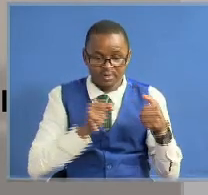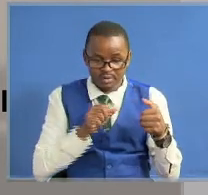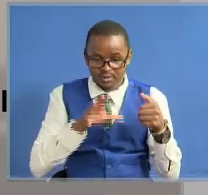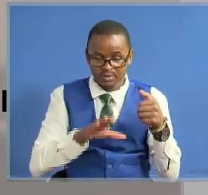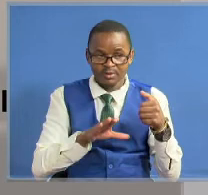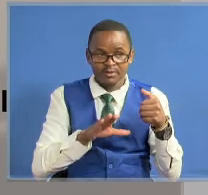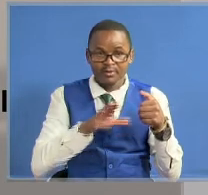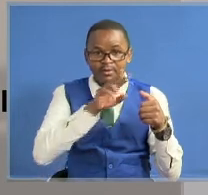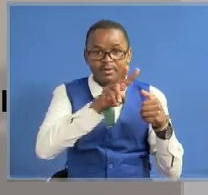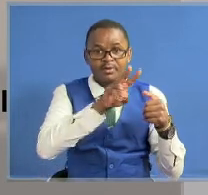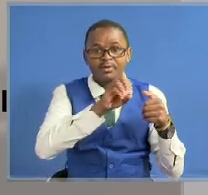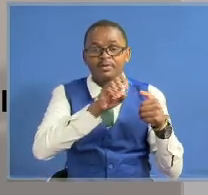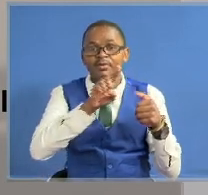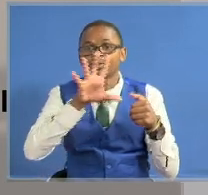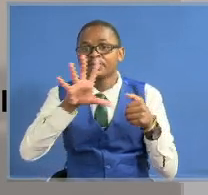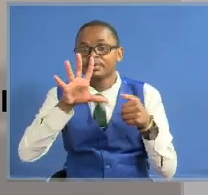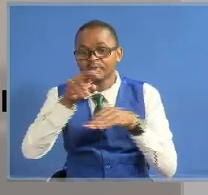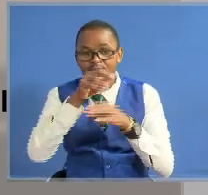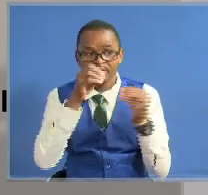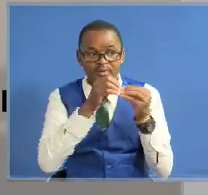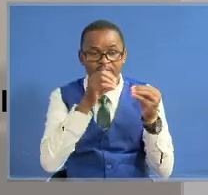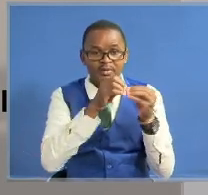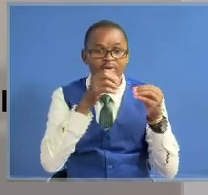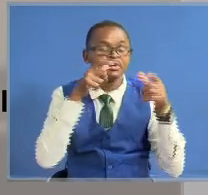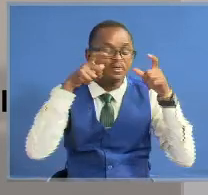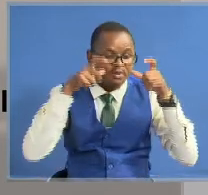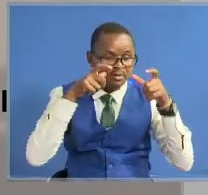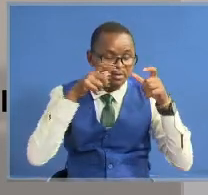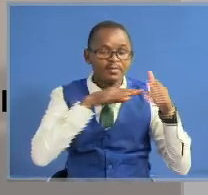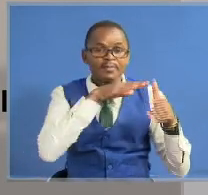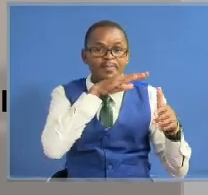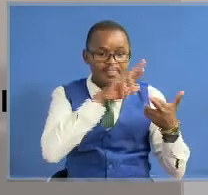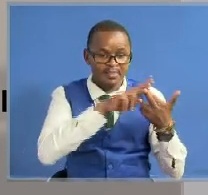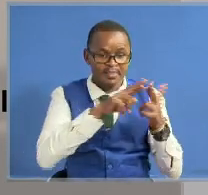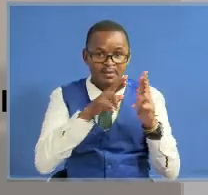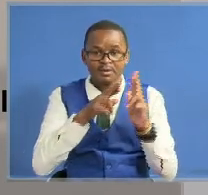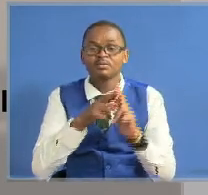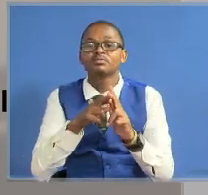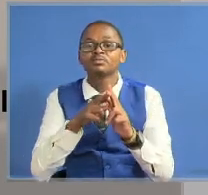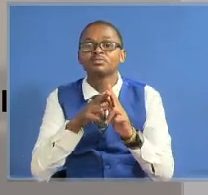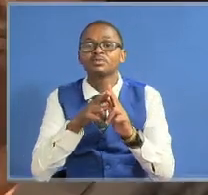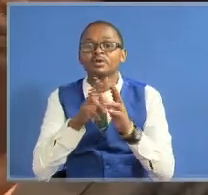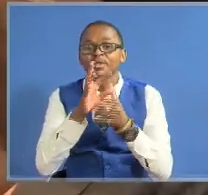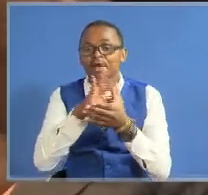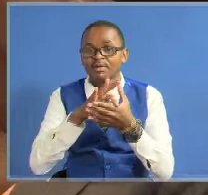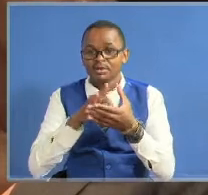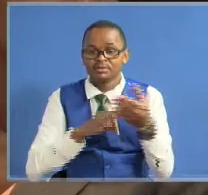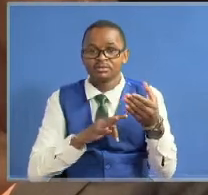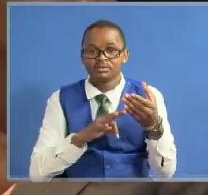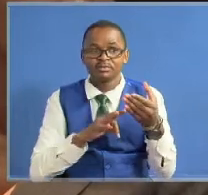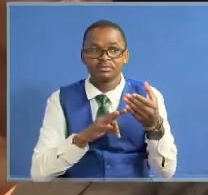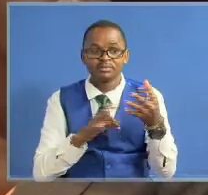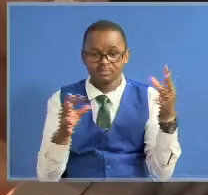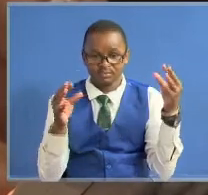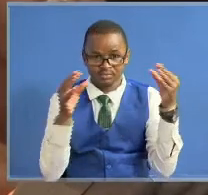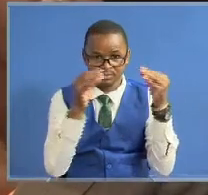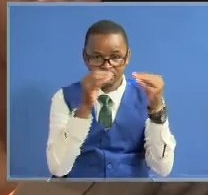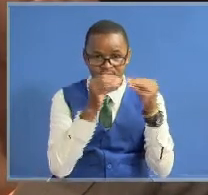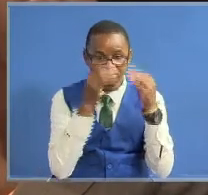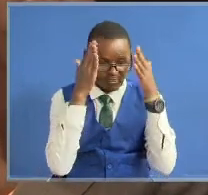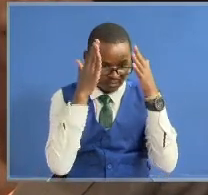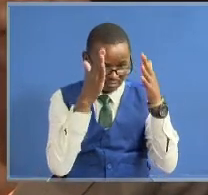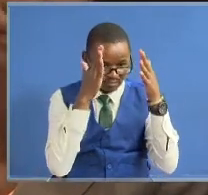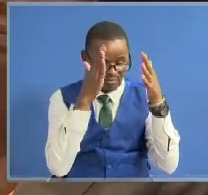between 2000 and 2015, the number of AIDS-related deaths related to adolescents tripled. In the meeting, the focus